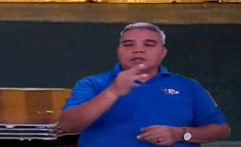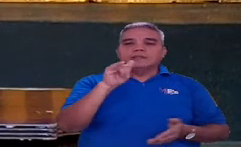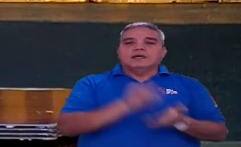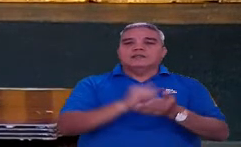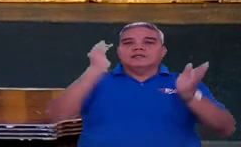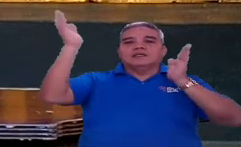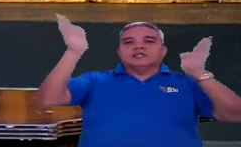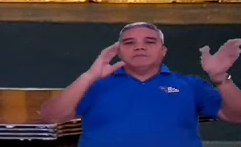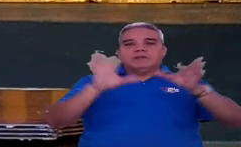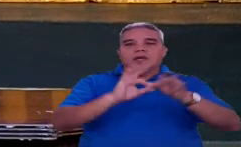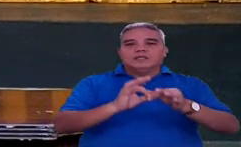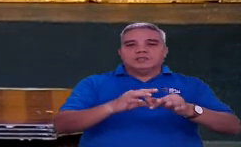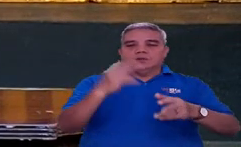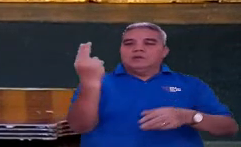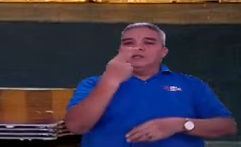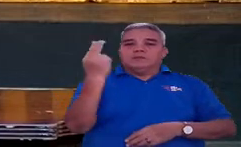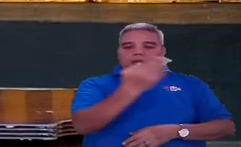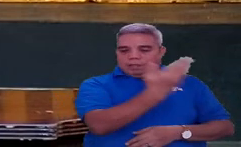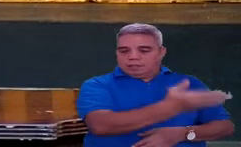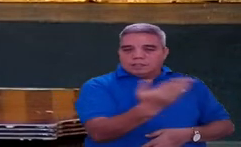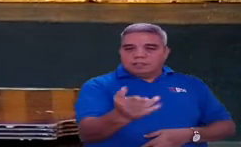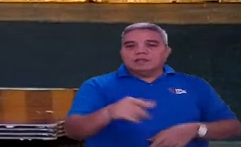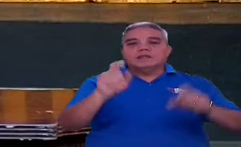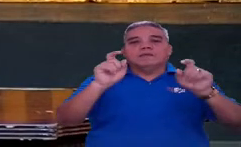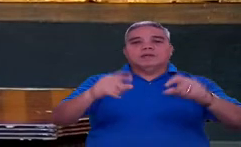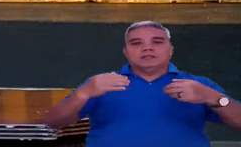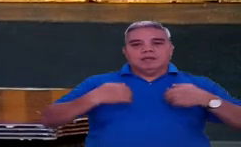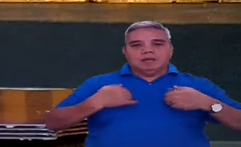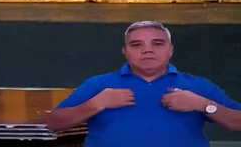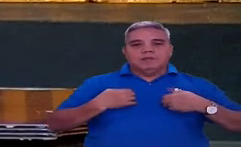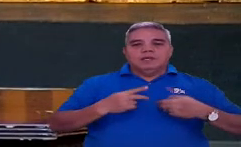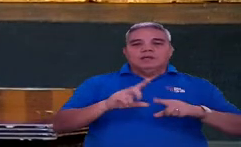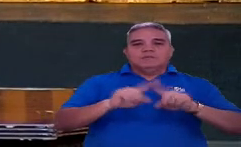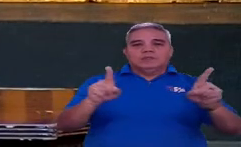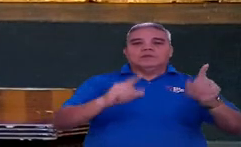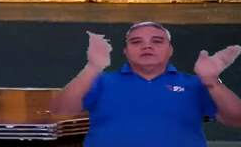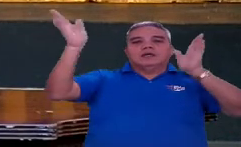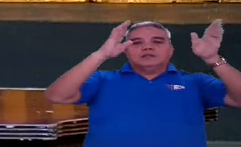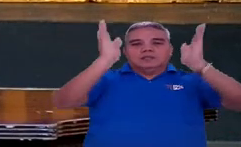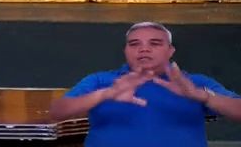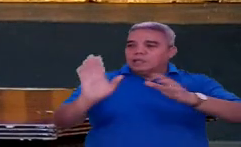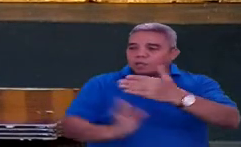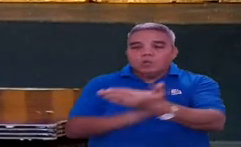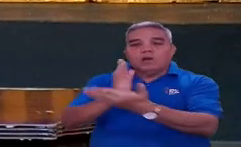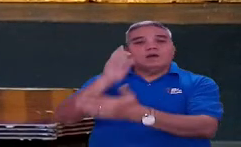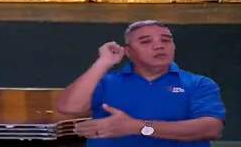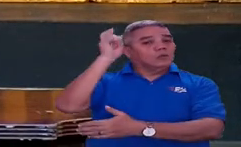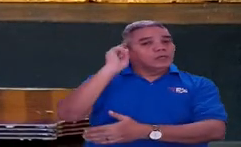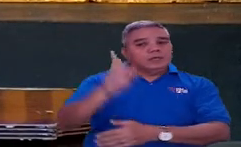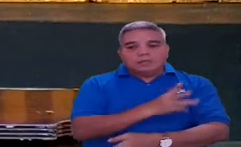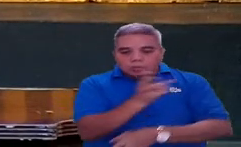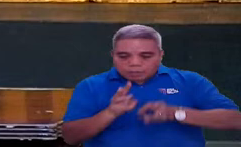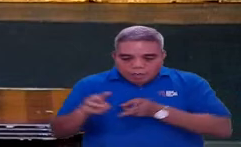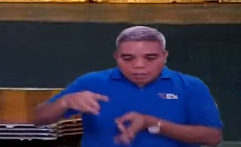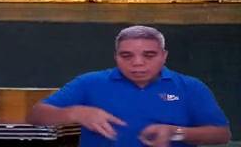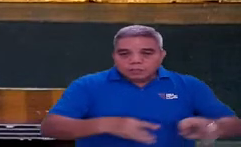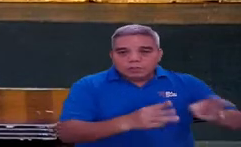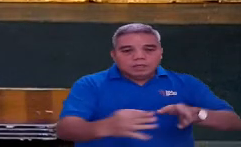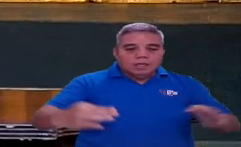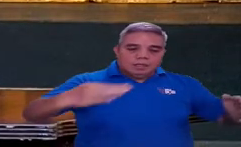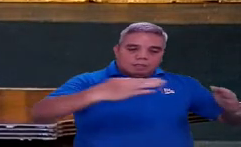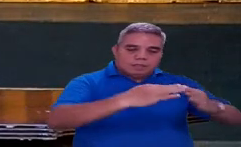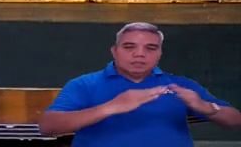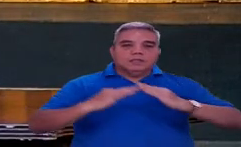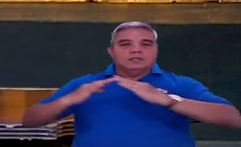so that servant came and showed his Lord these things. Then the master of the house, being angry, said to his servant, "Go out quickly into the streets and lanes of the